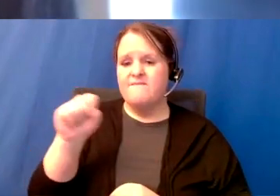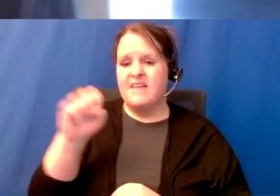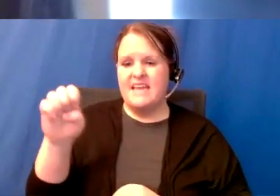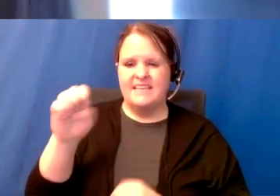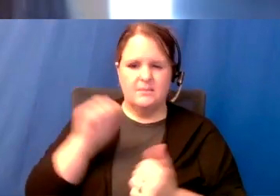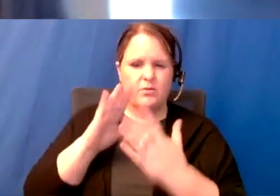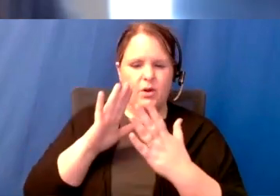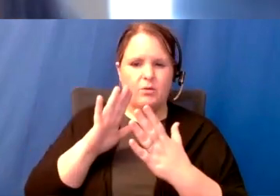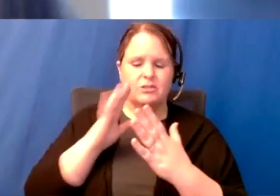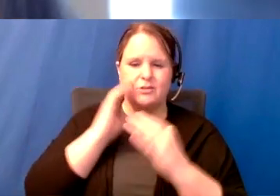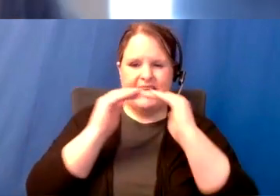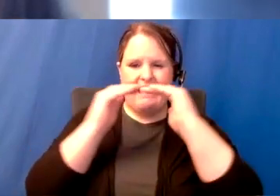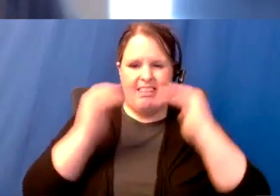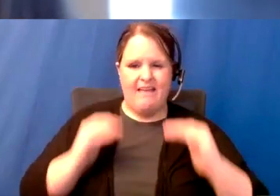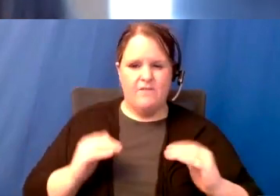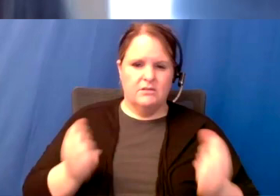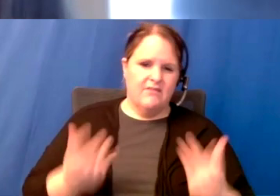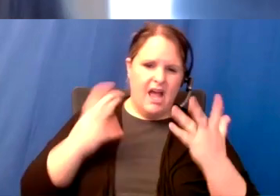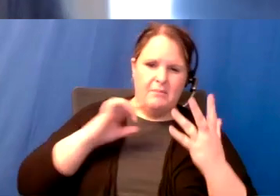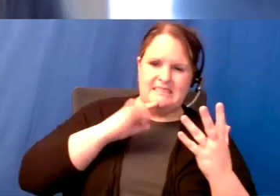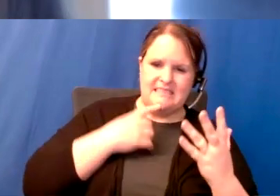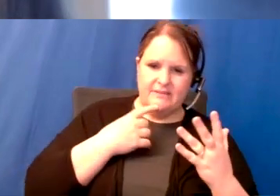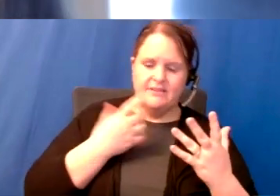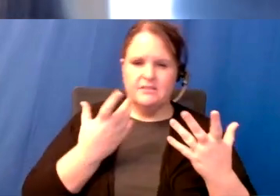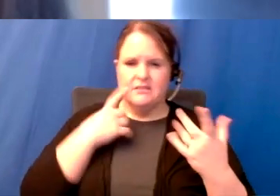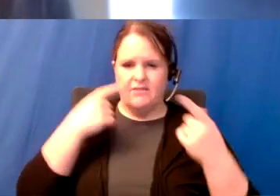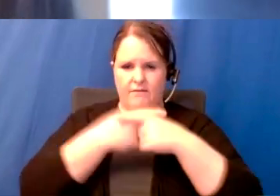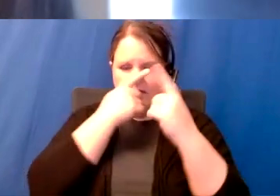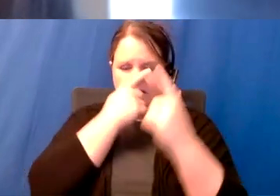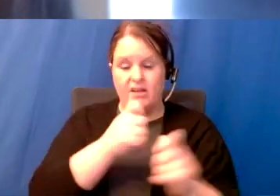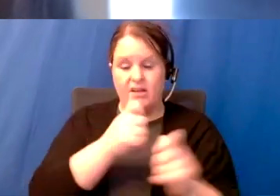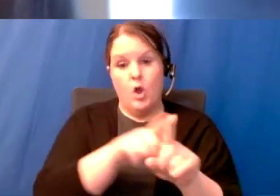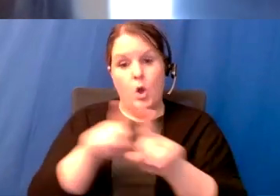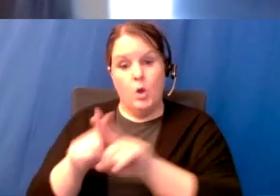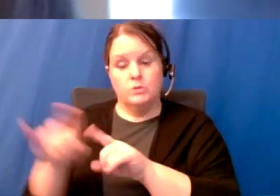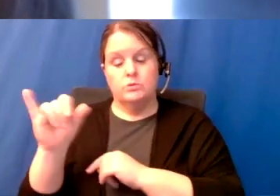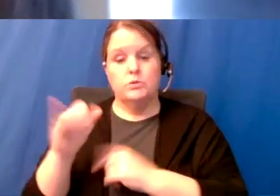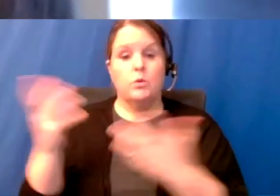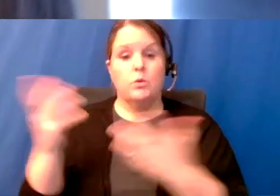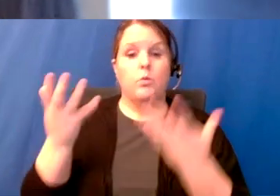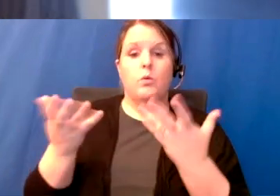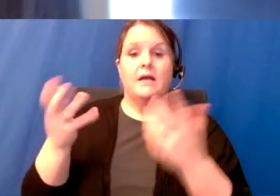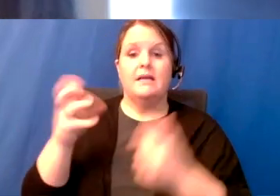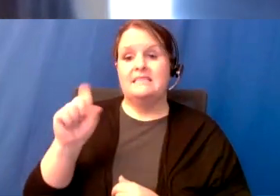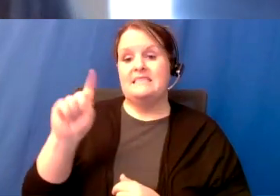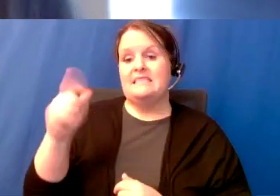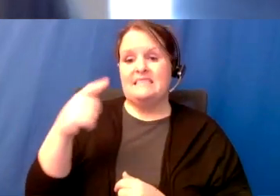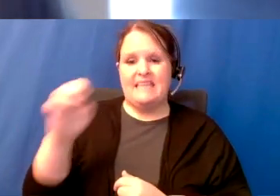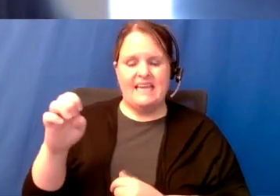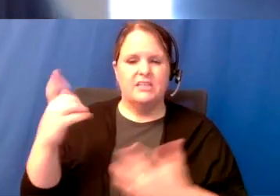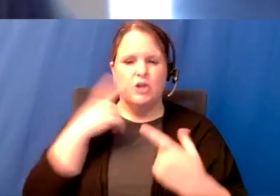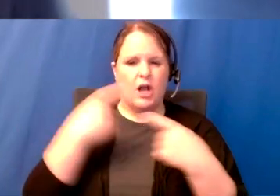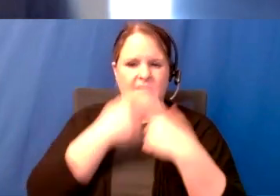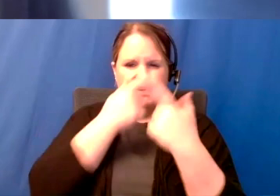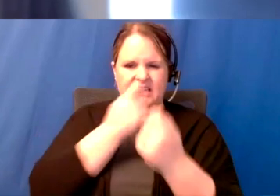of severity in the conflict of interest, and also, you know, what stage or like where that conflict of interest